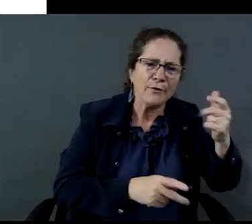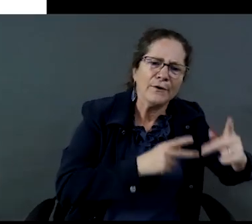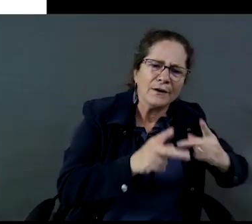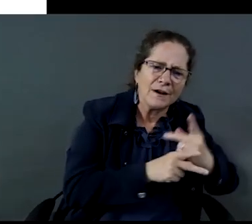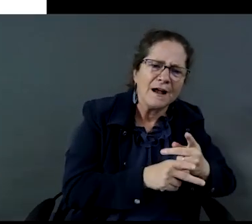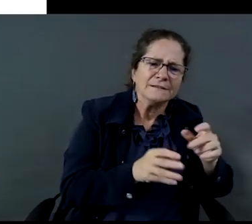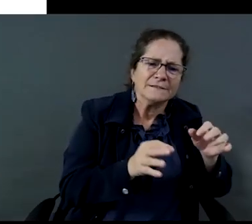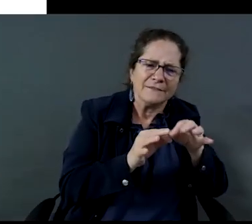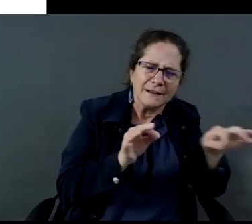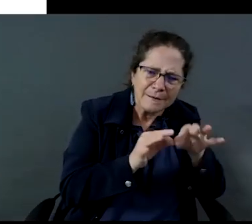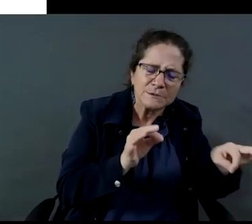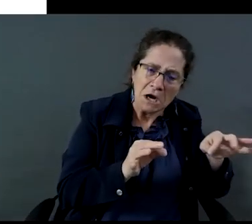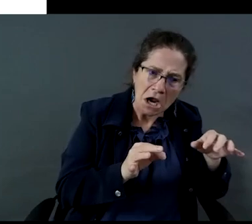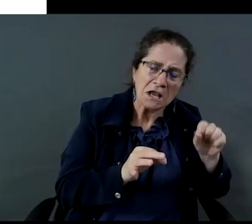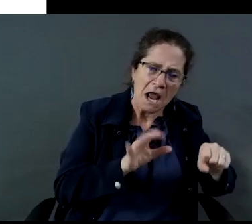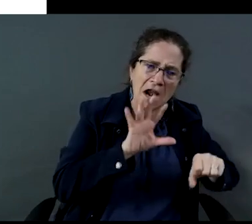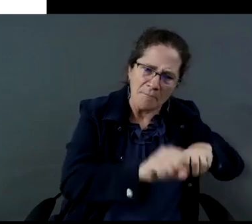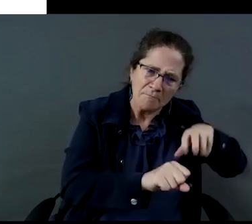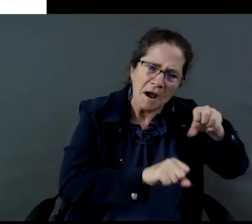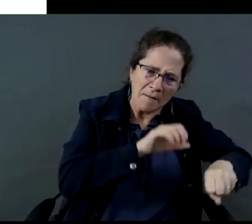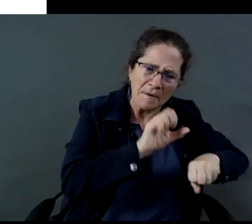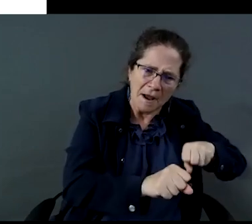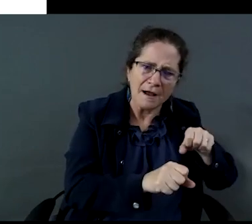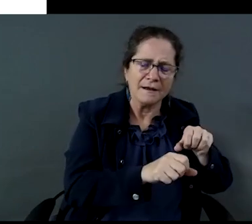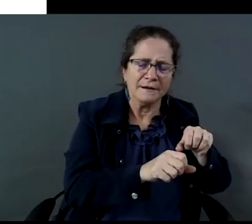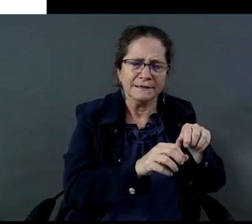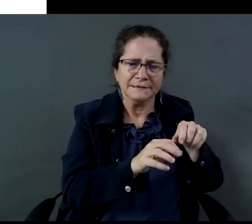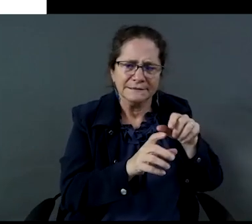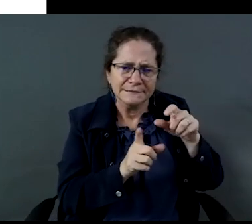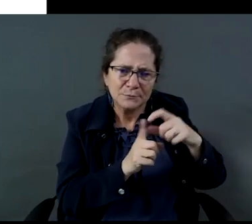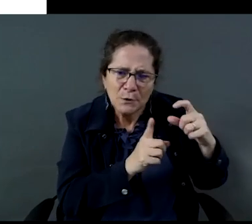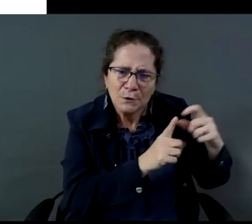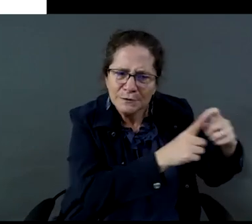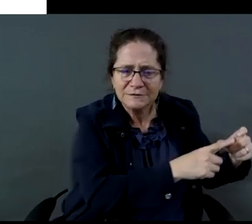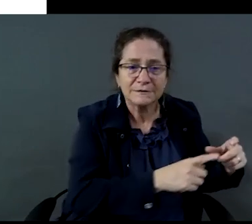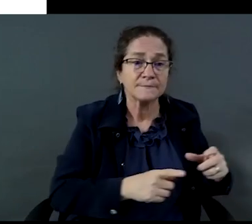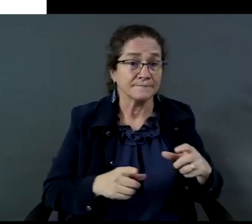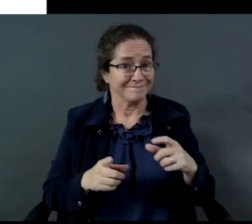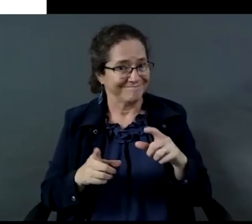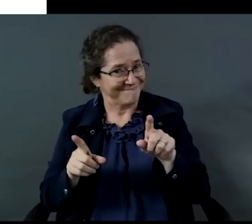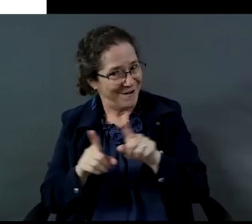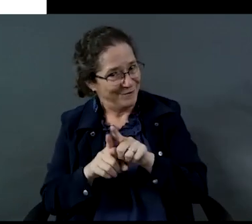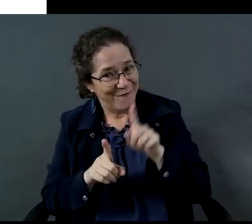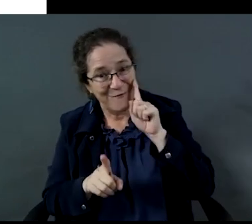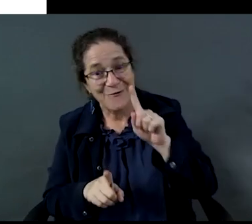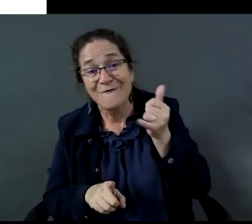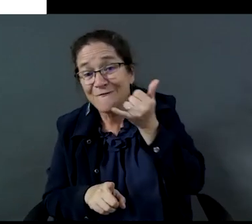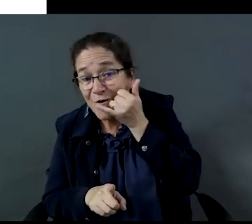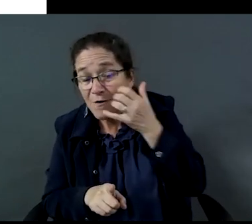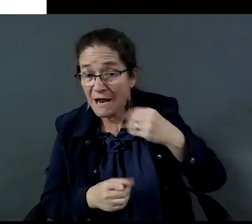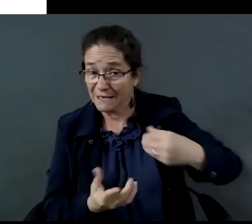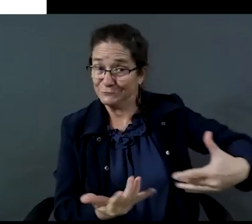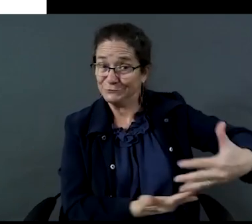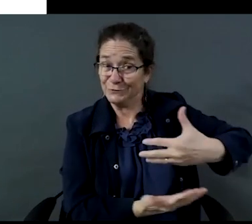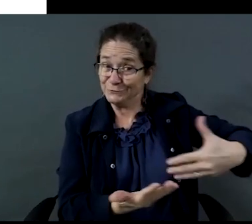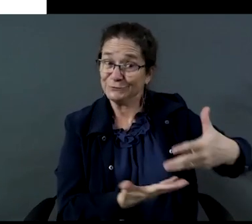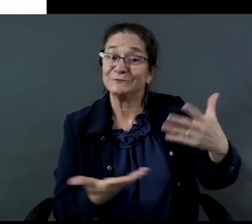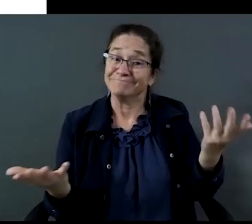make sense to them. And also captioning in social situations and also for the phone, for those of us that use captioning phones.